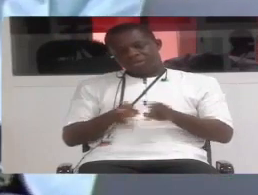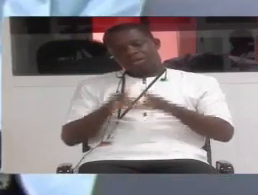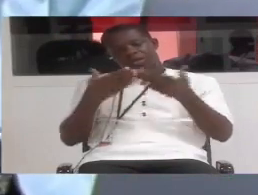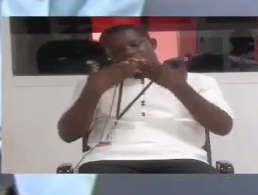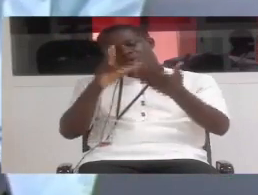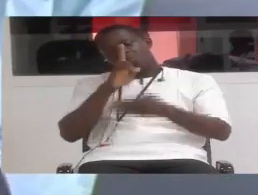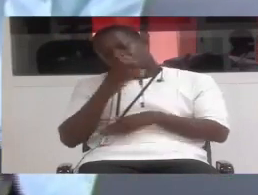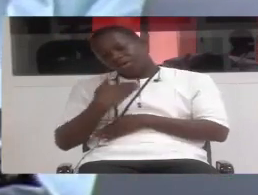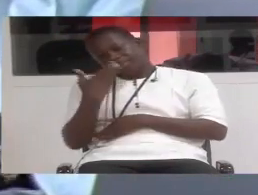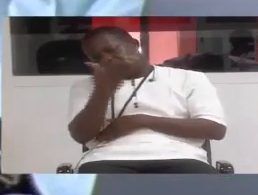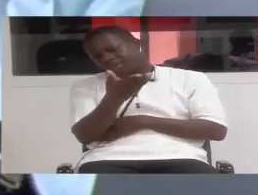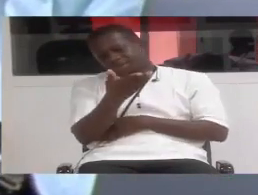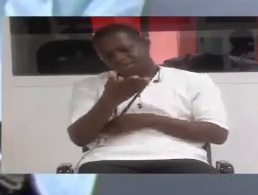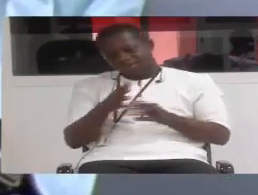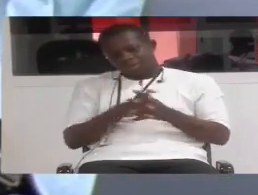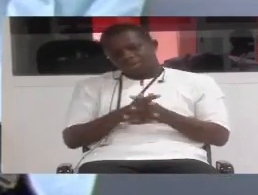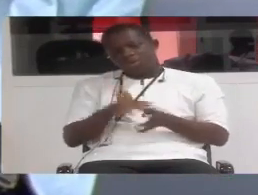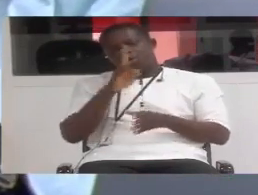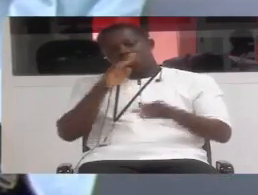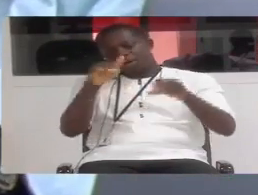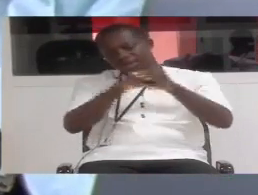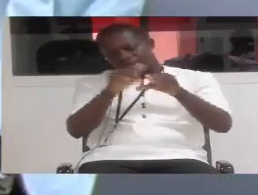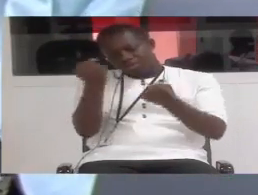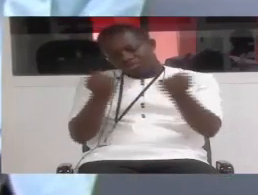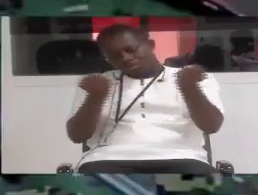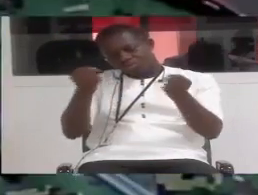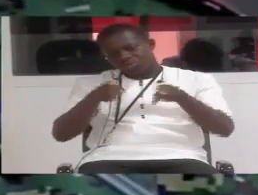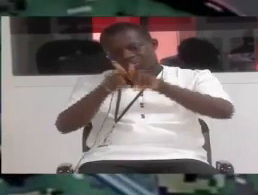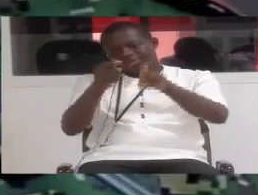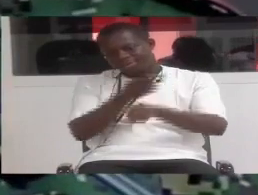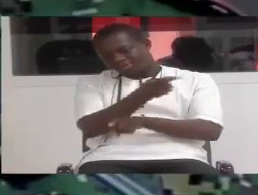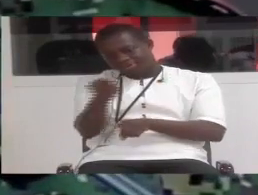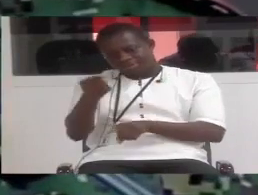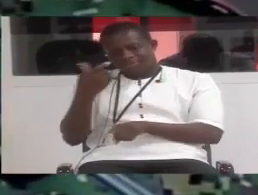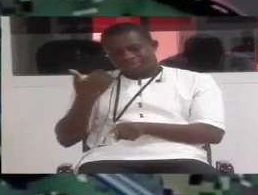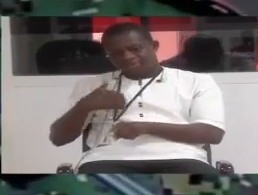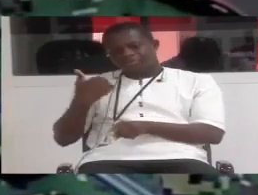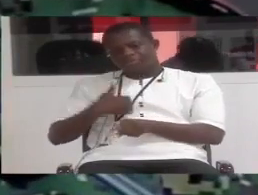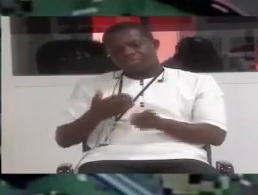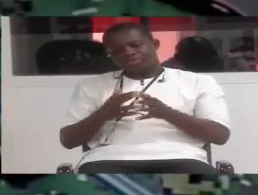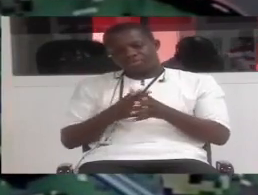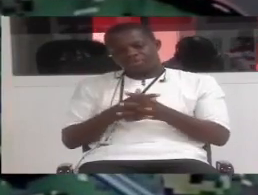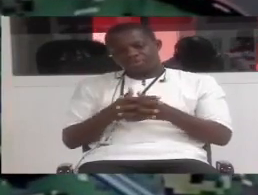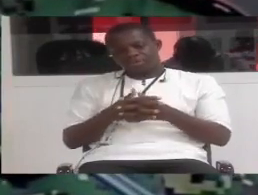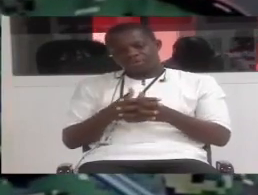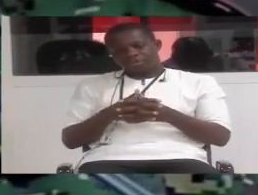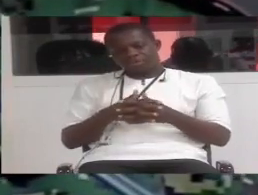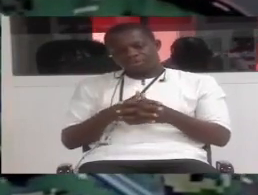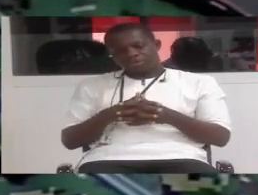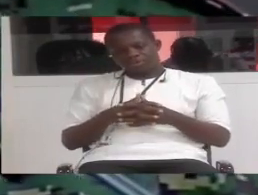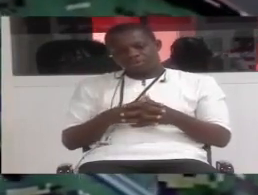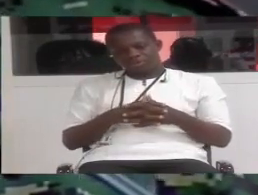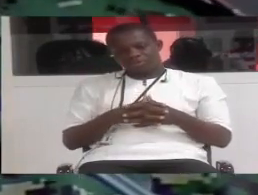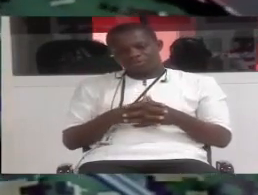was there wax ñu got into the vehicles with these people wax ñu ñana ñana anda duga ci bir moto bi ak